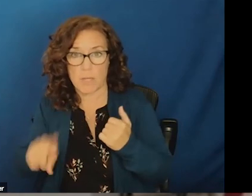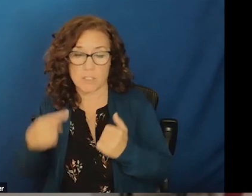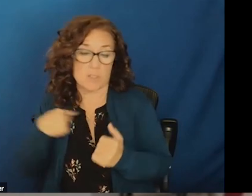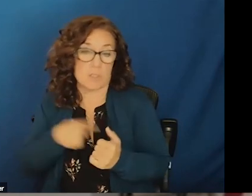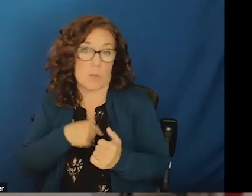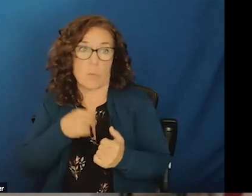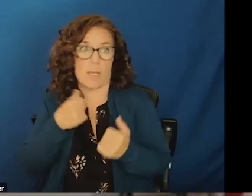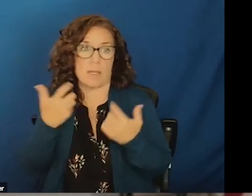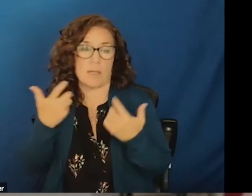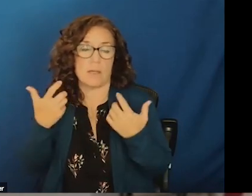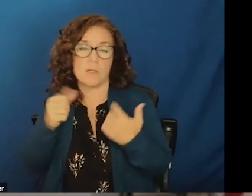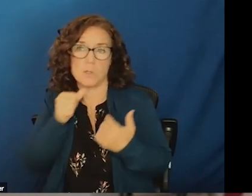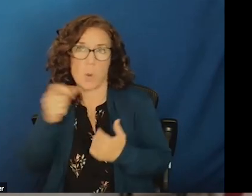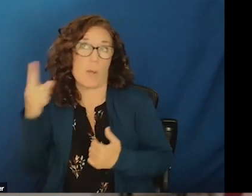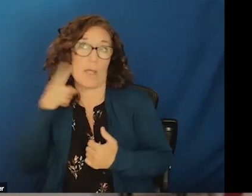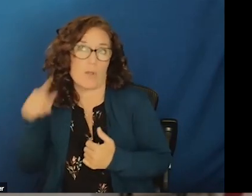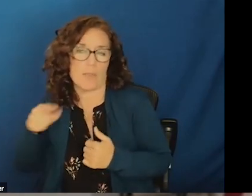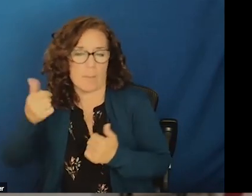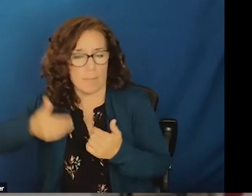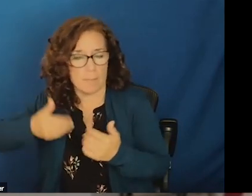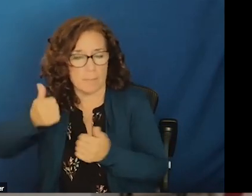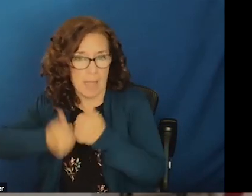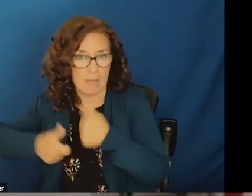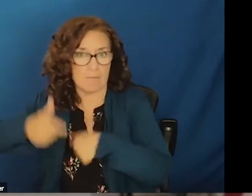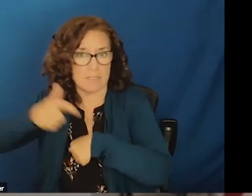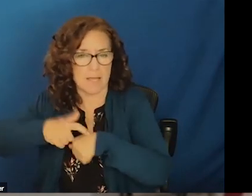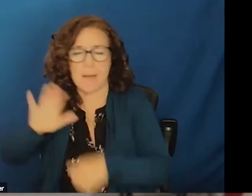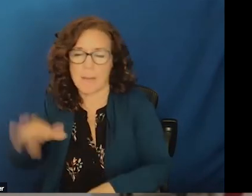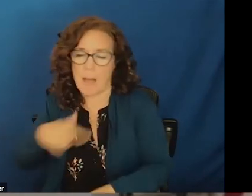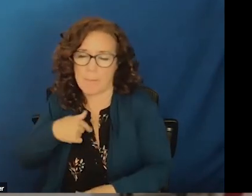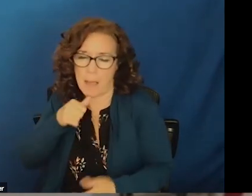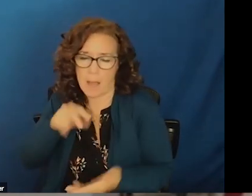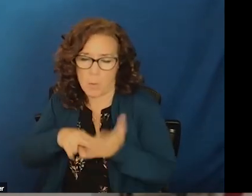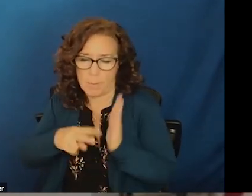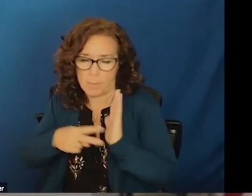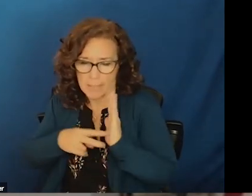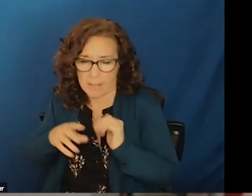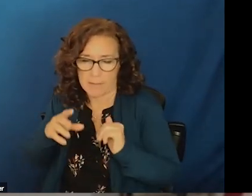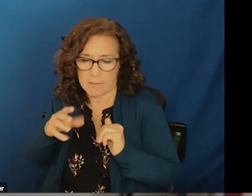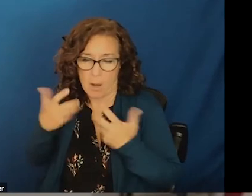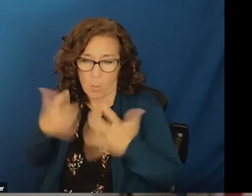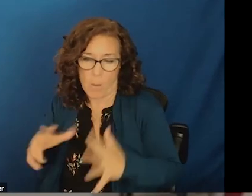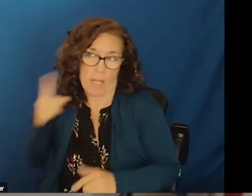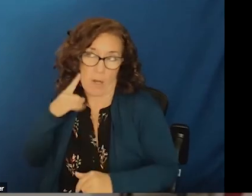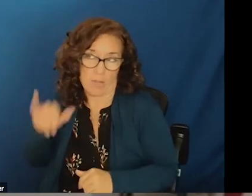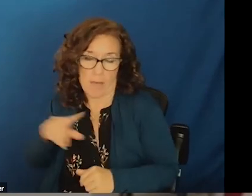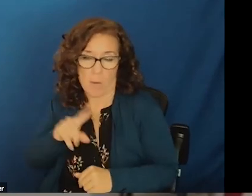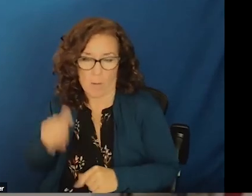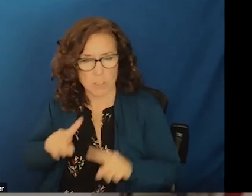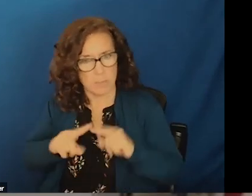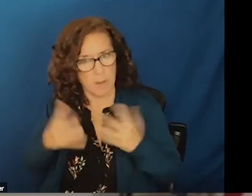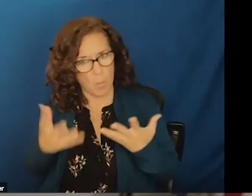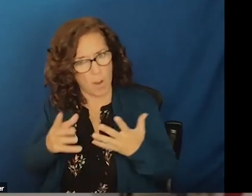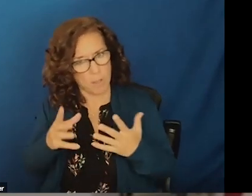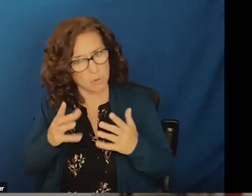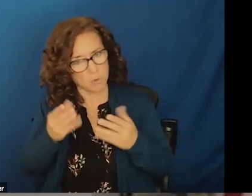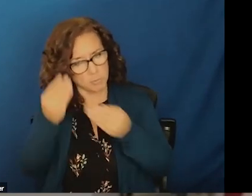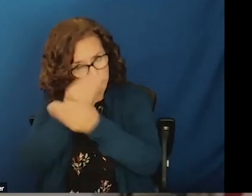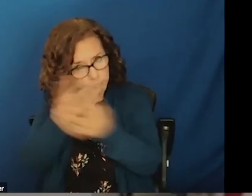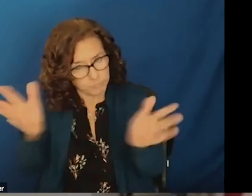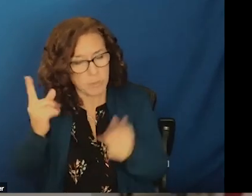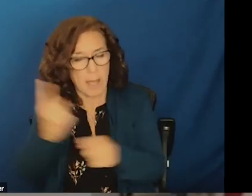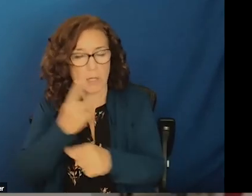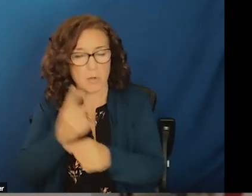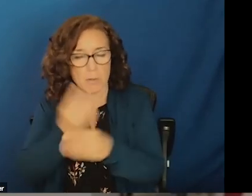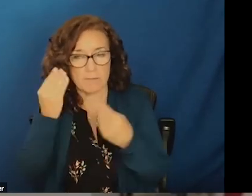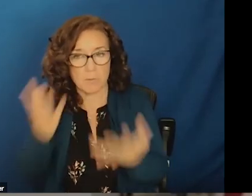I don't want to hear the public comment, but it's the same questions. And so is there another way we need to present it so that it's clear what we're doing, the plan we've got, where